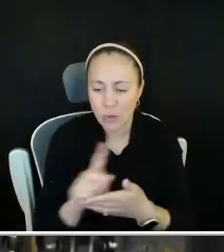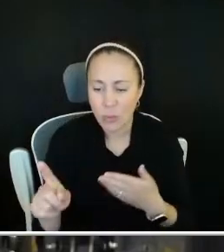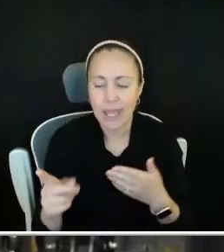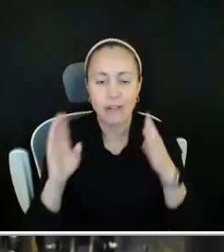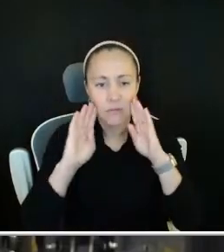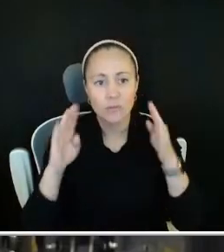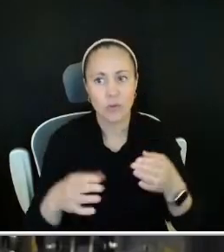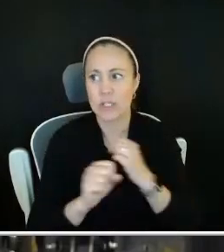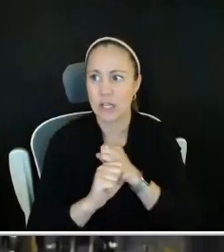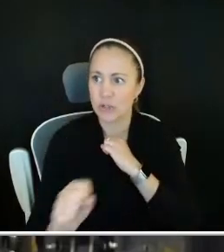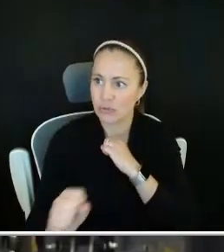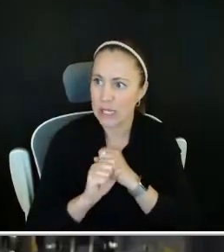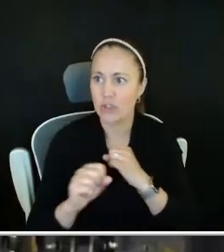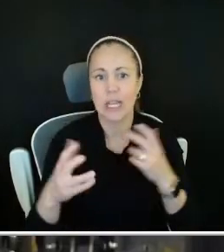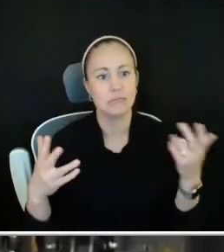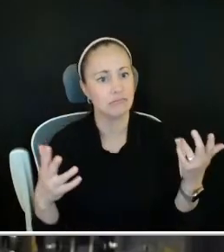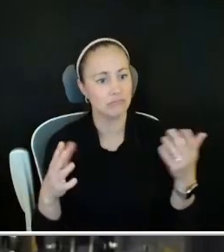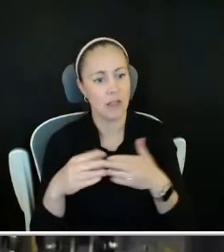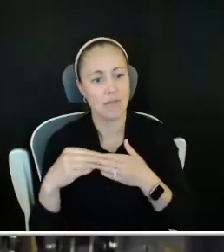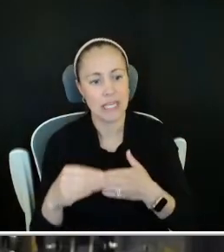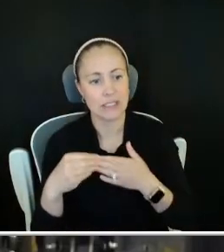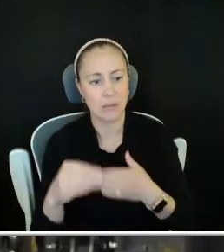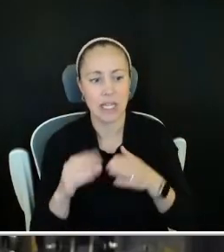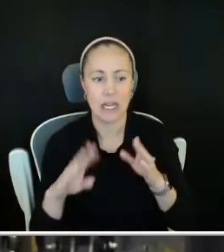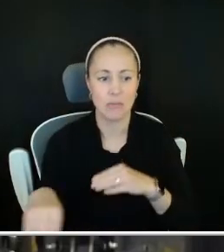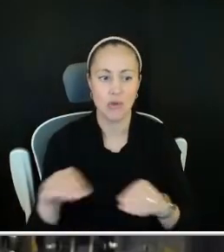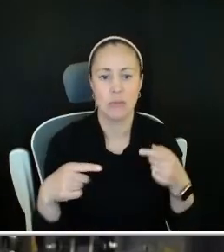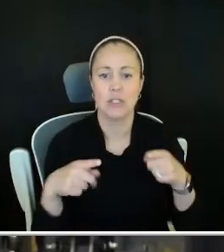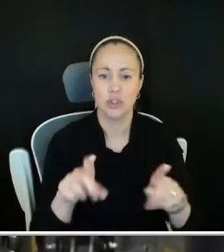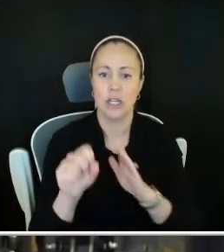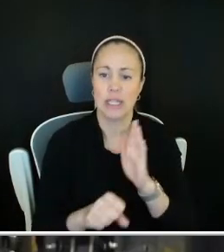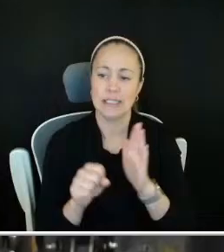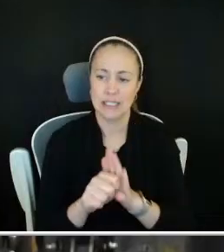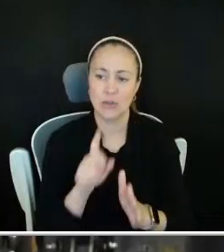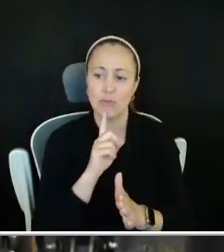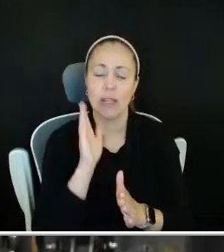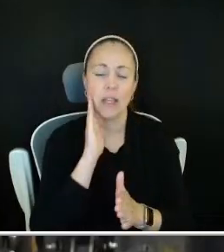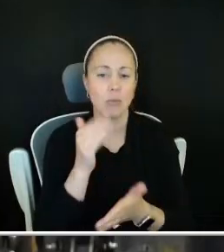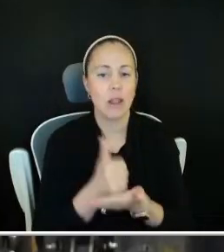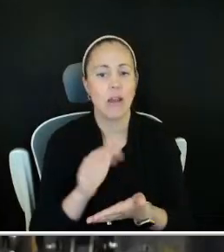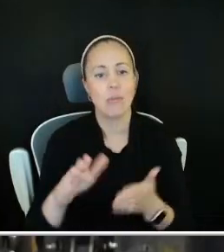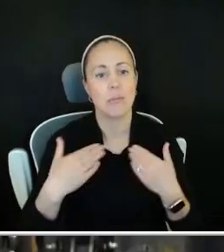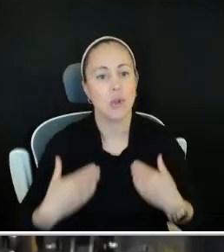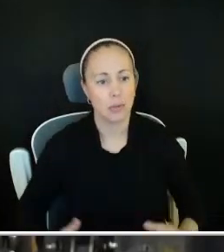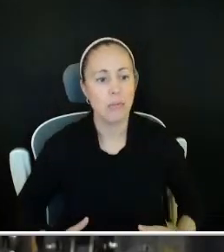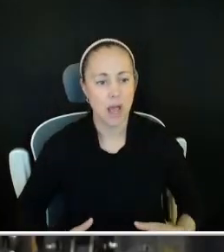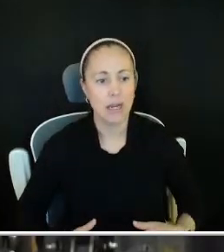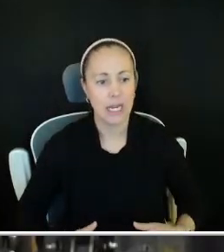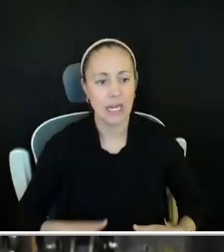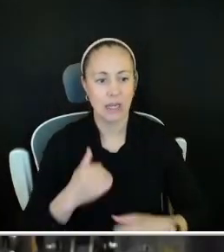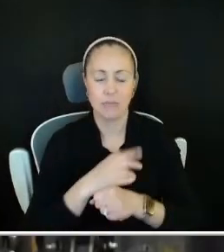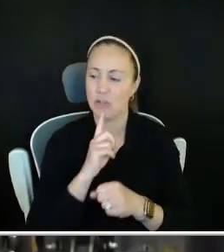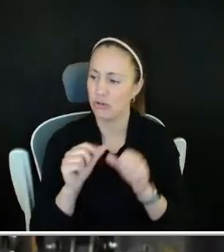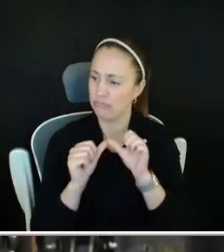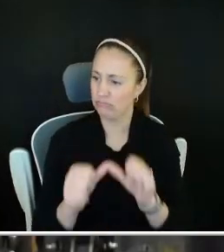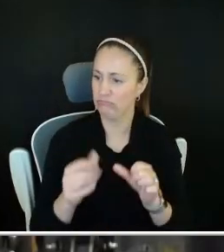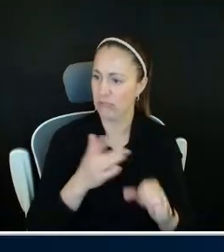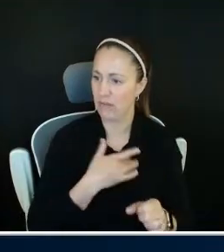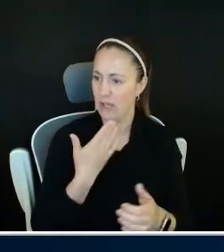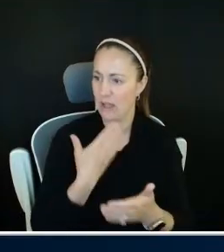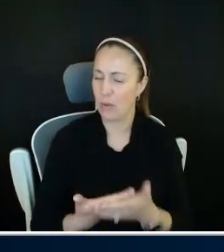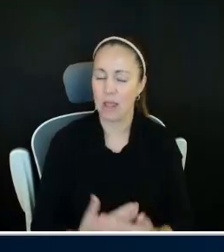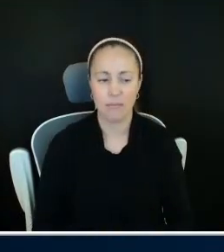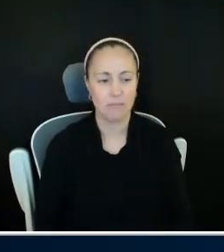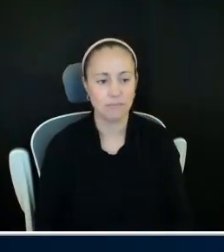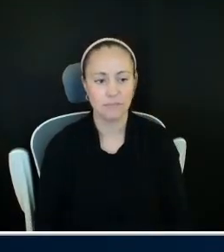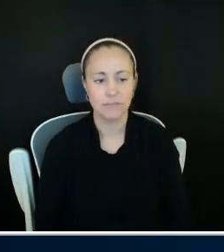doing some stretching and flexibility during the season can really help your body stay feeling well and help keep you on the field. And Lael,